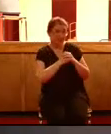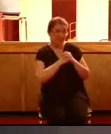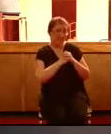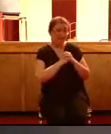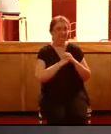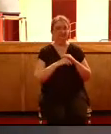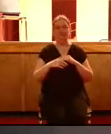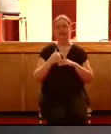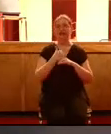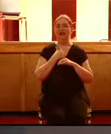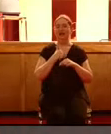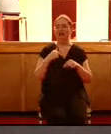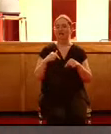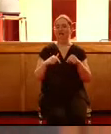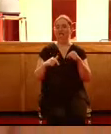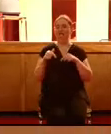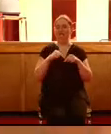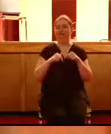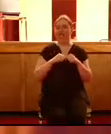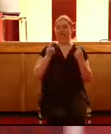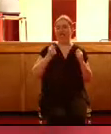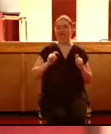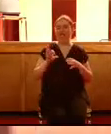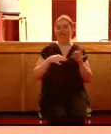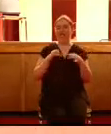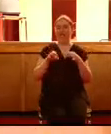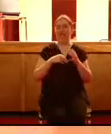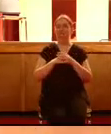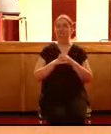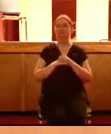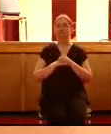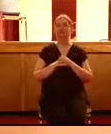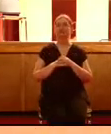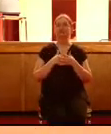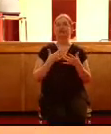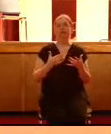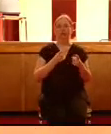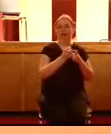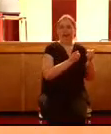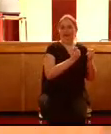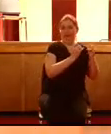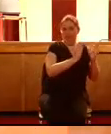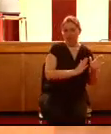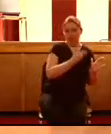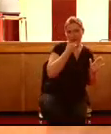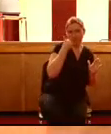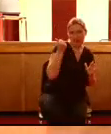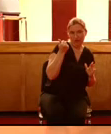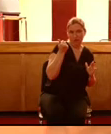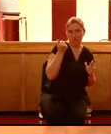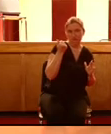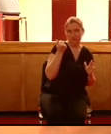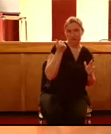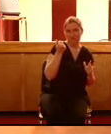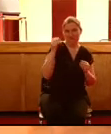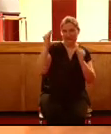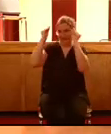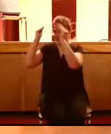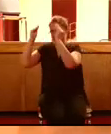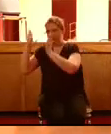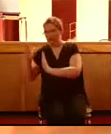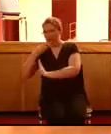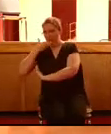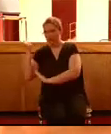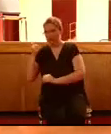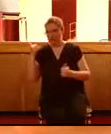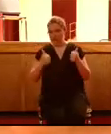I'll take a stab at explaining to what degree you say administration is better than the teacher, or the